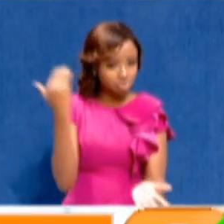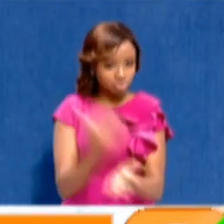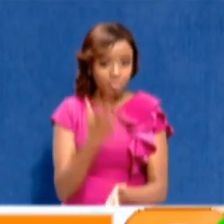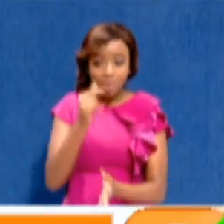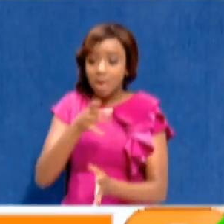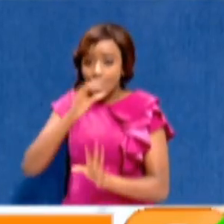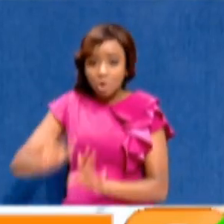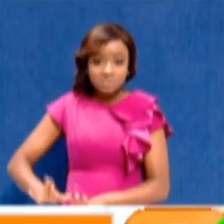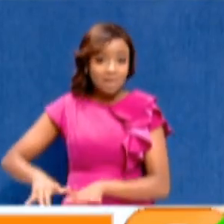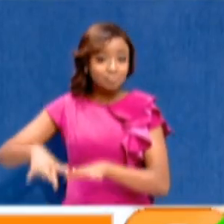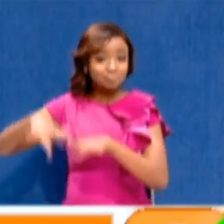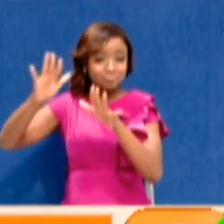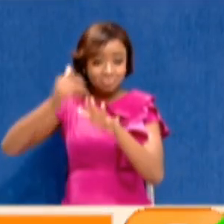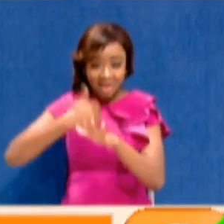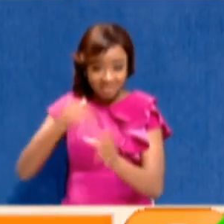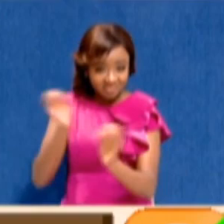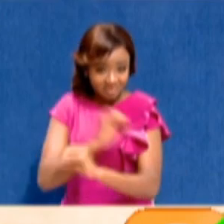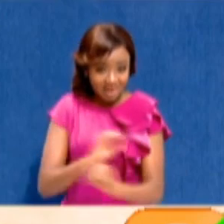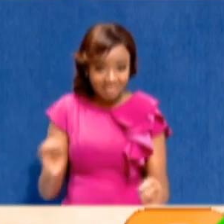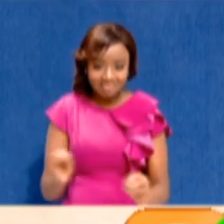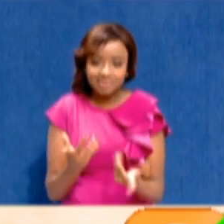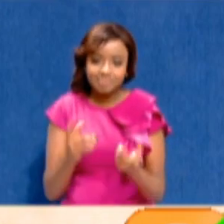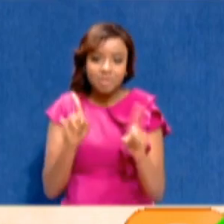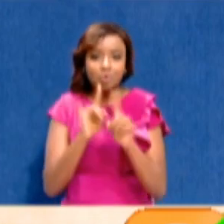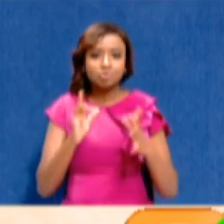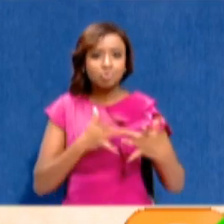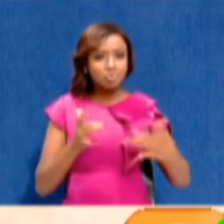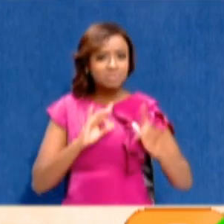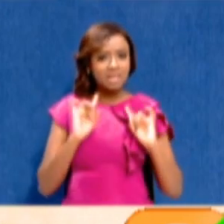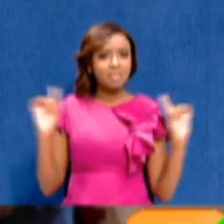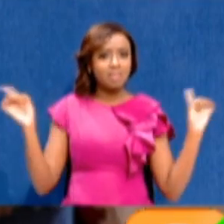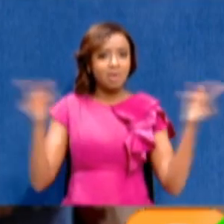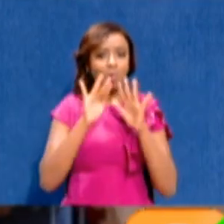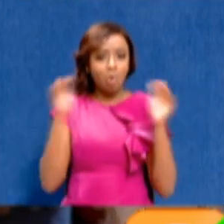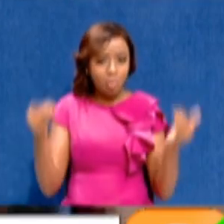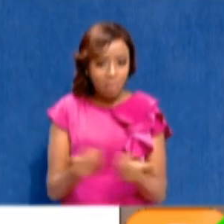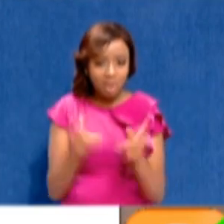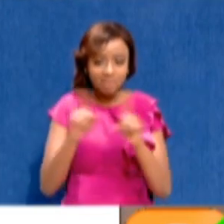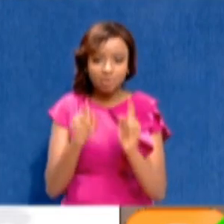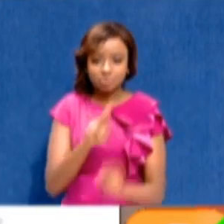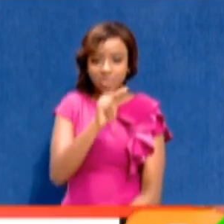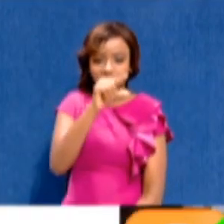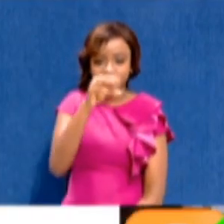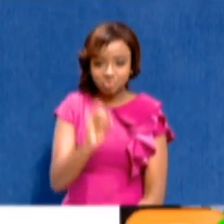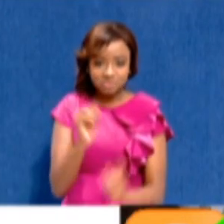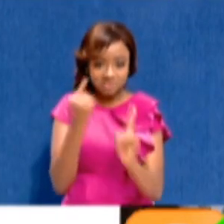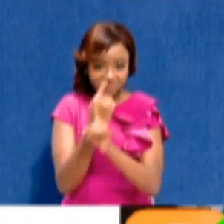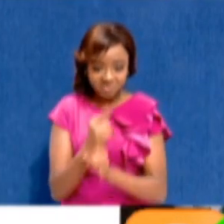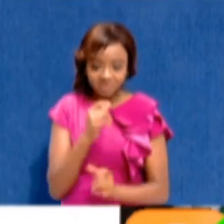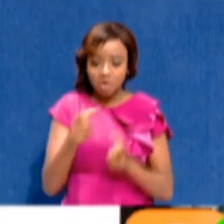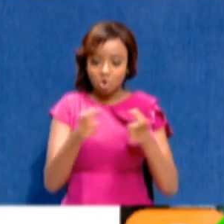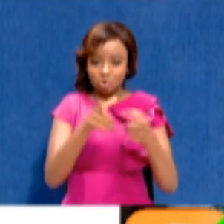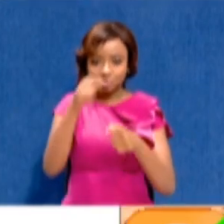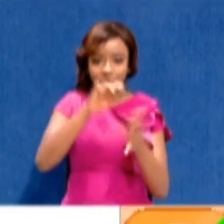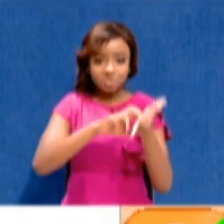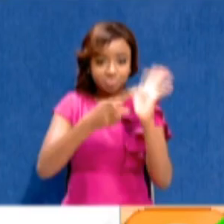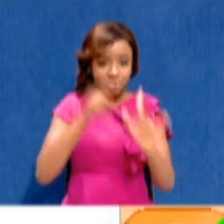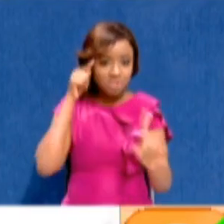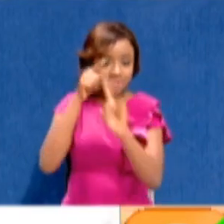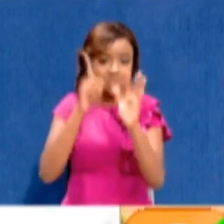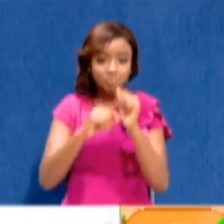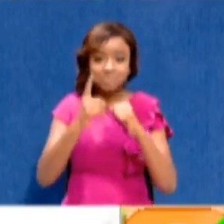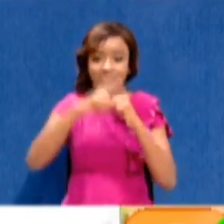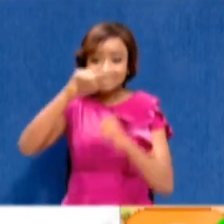mahali tuko, hatuko mambo na mafuriko. Concern Worldwide, a non-governmental organization spearheading the project, is